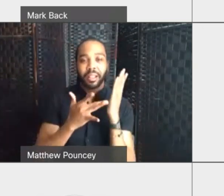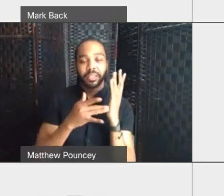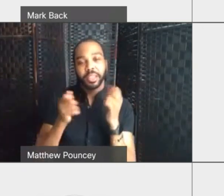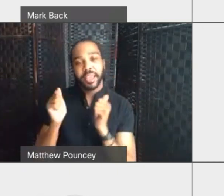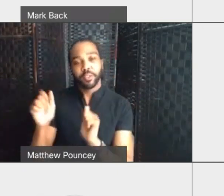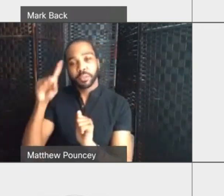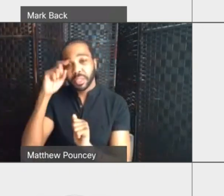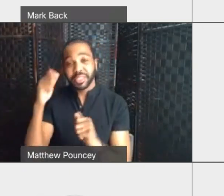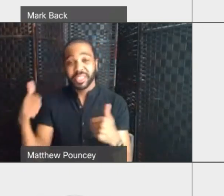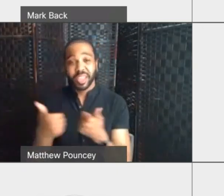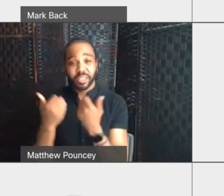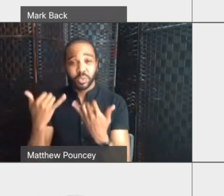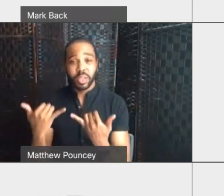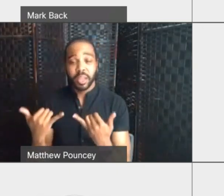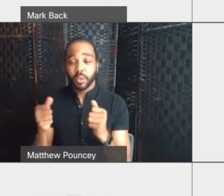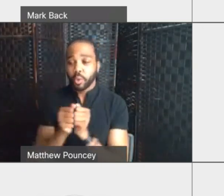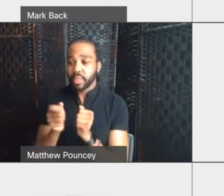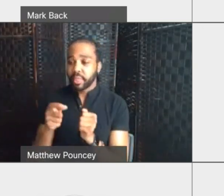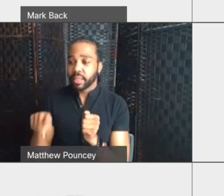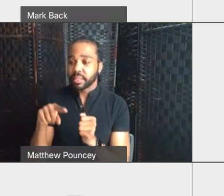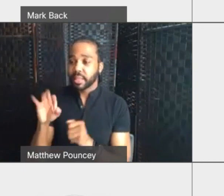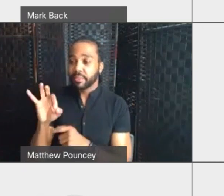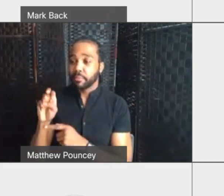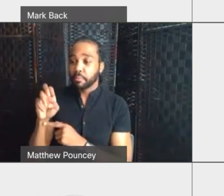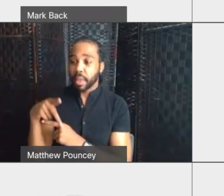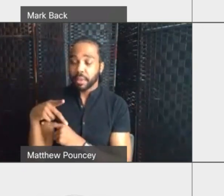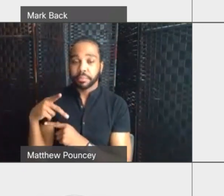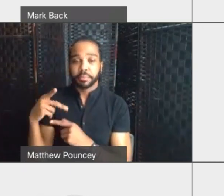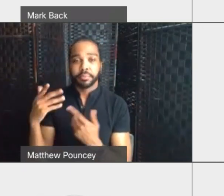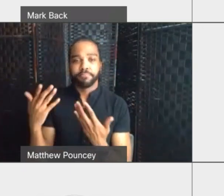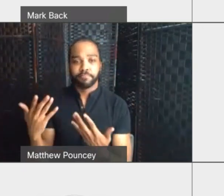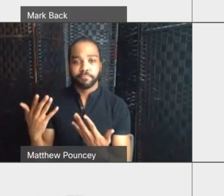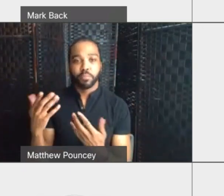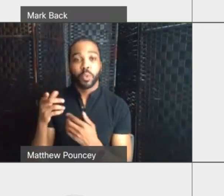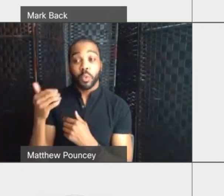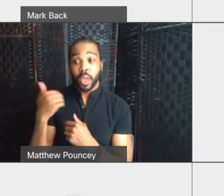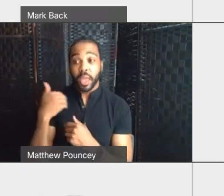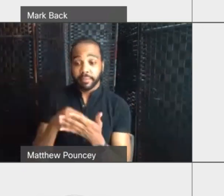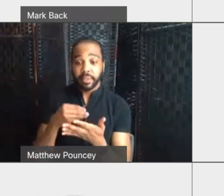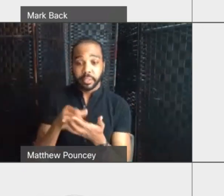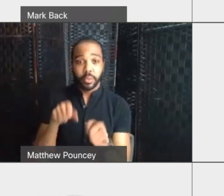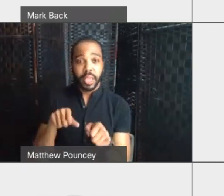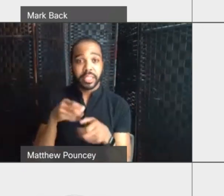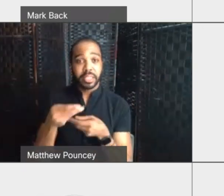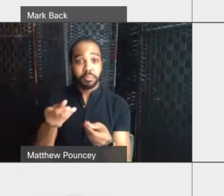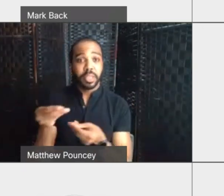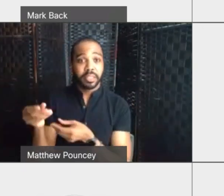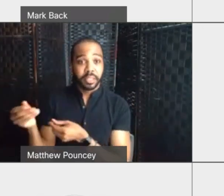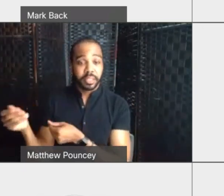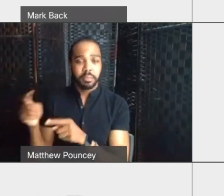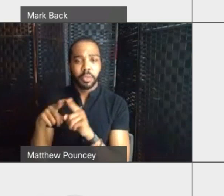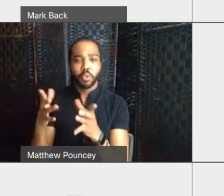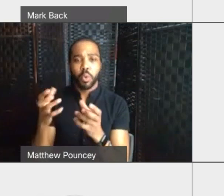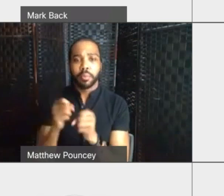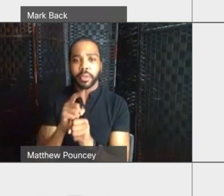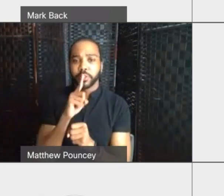the challenge with this Fmap bump is you have funds to spend that you want to make sure